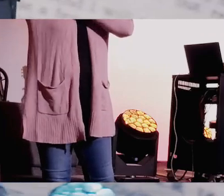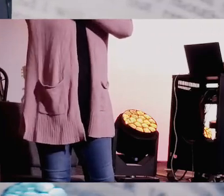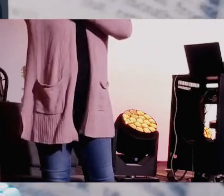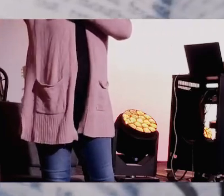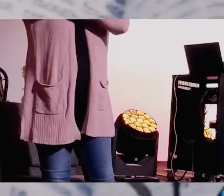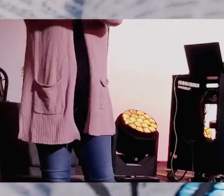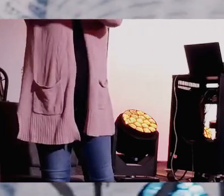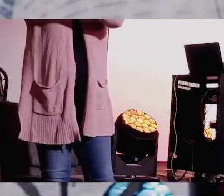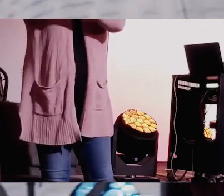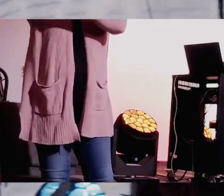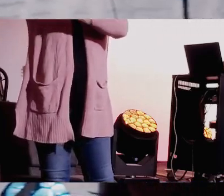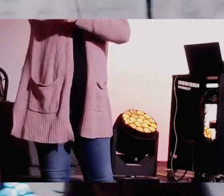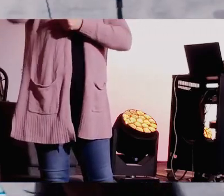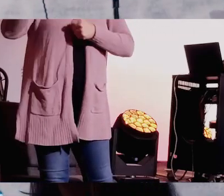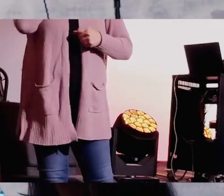right?